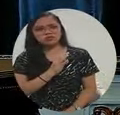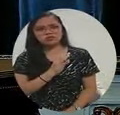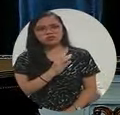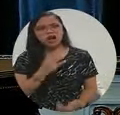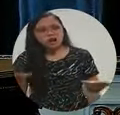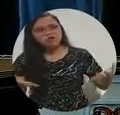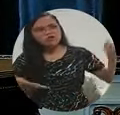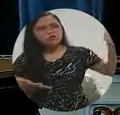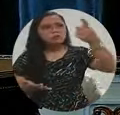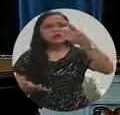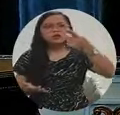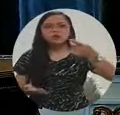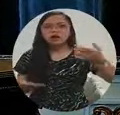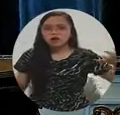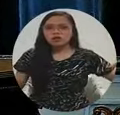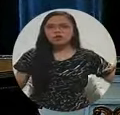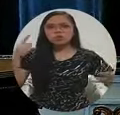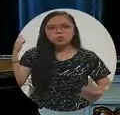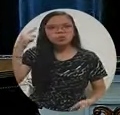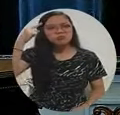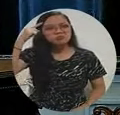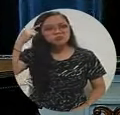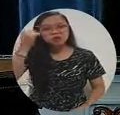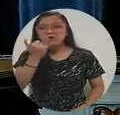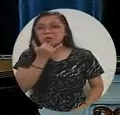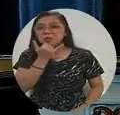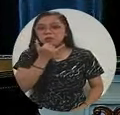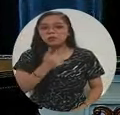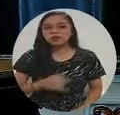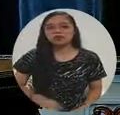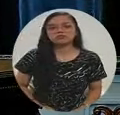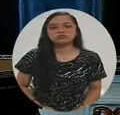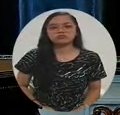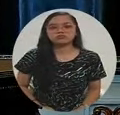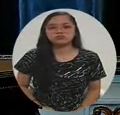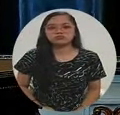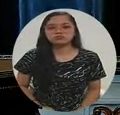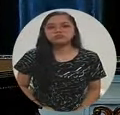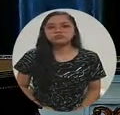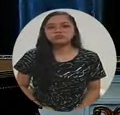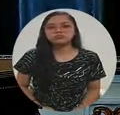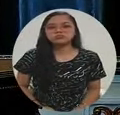Hay naman ka ng inyong mga kwan na luwas.